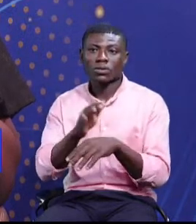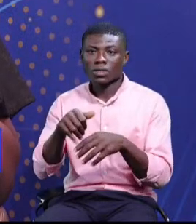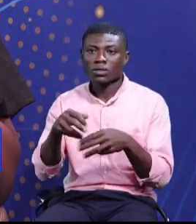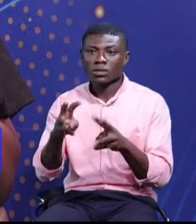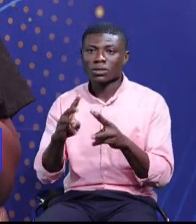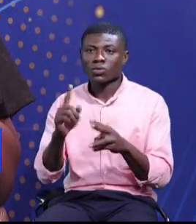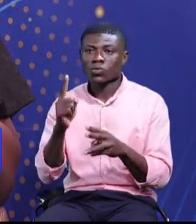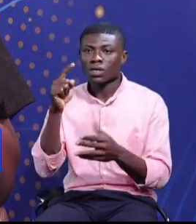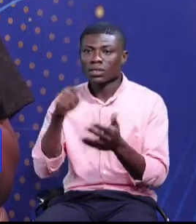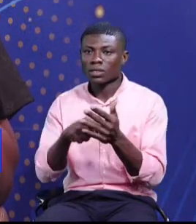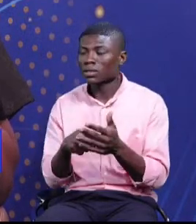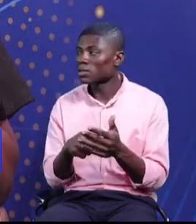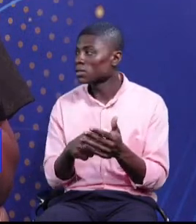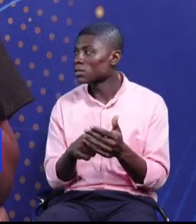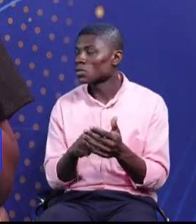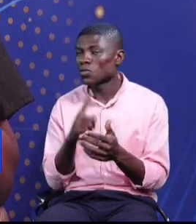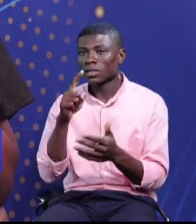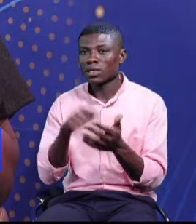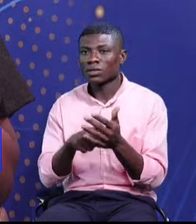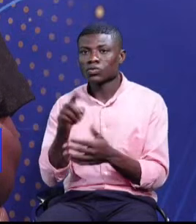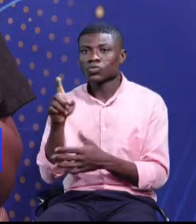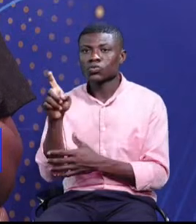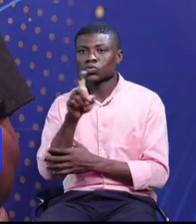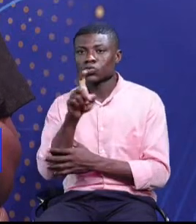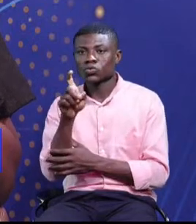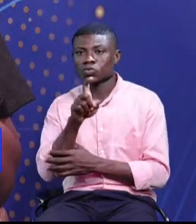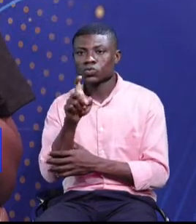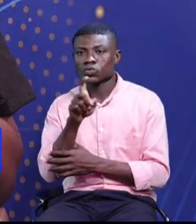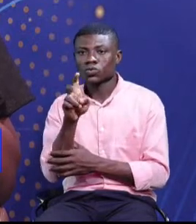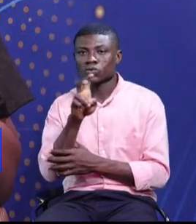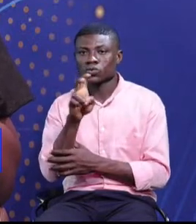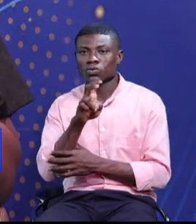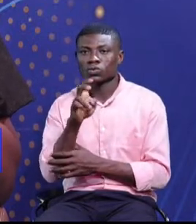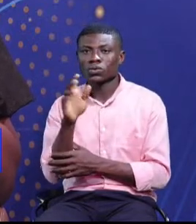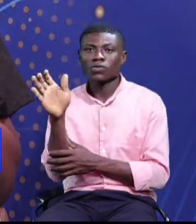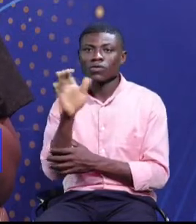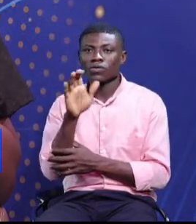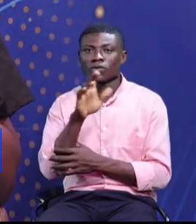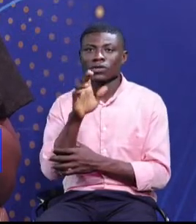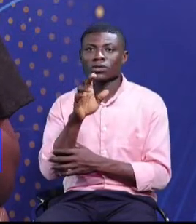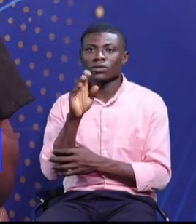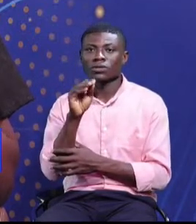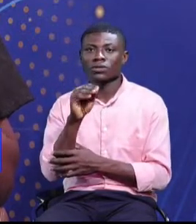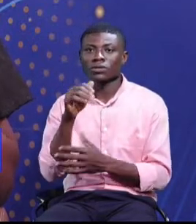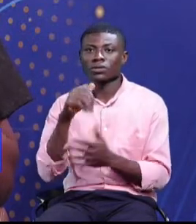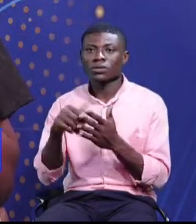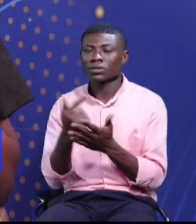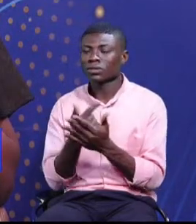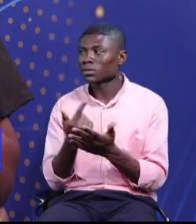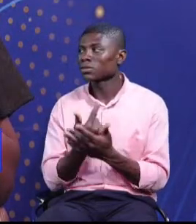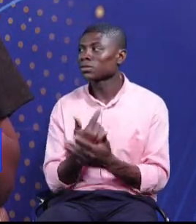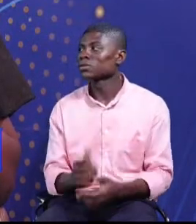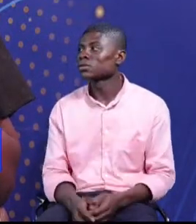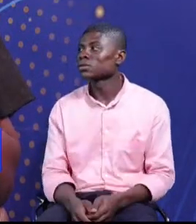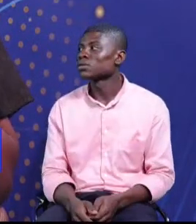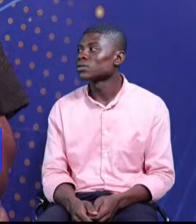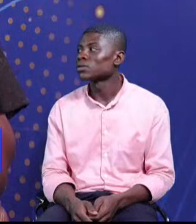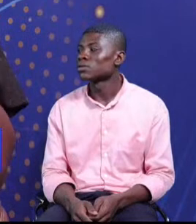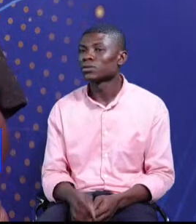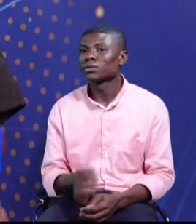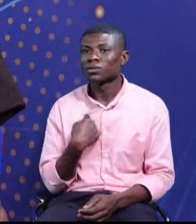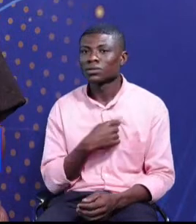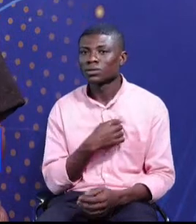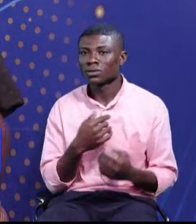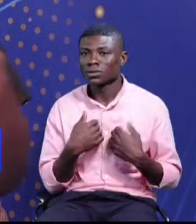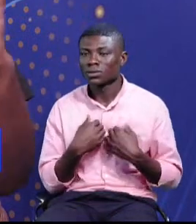be 1,200 kilometers. 550 kilometers of that road is in Ghana. So we